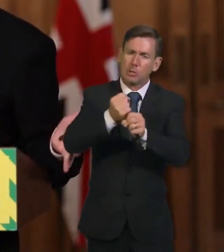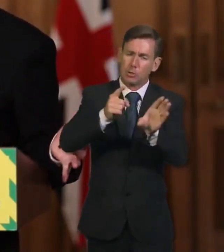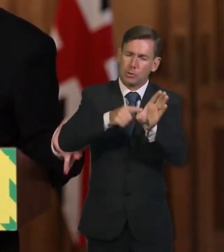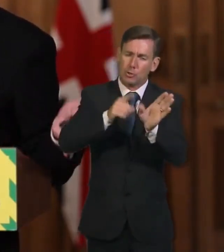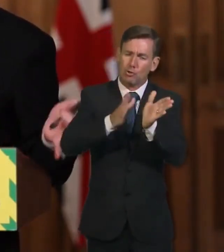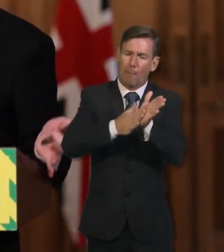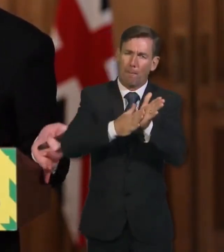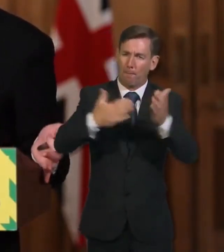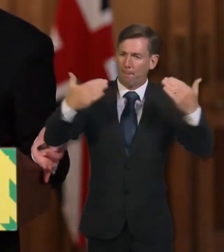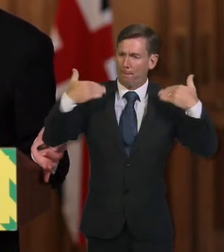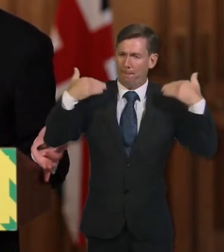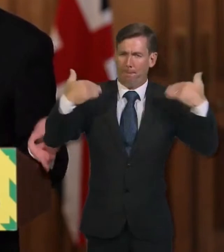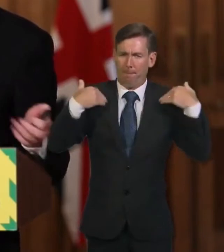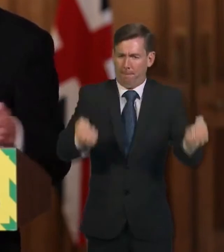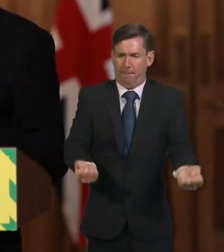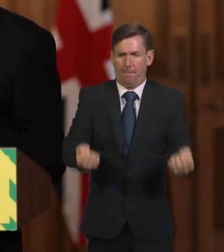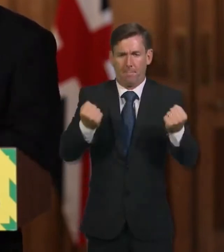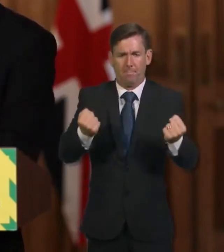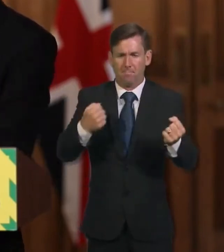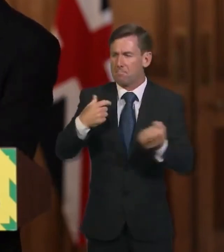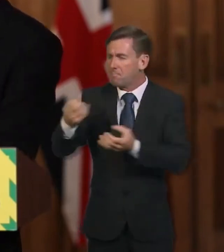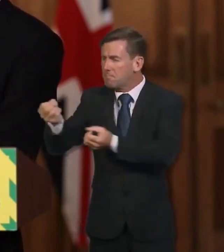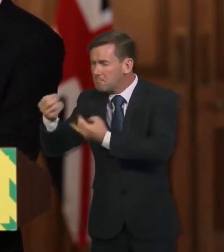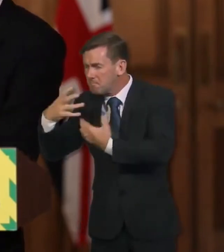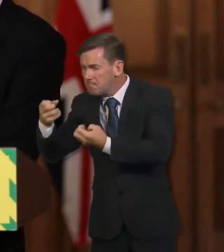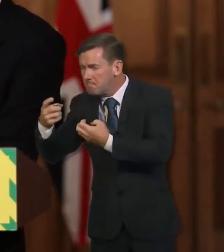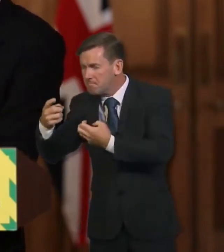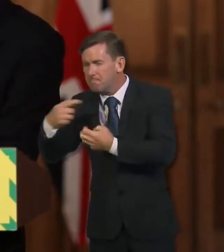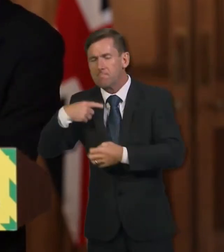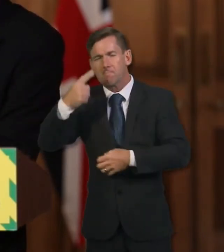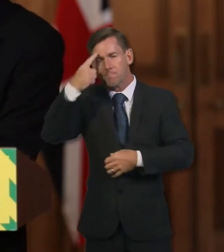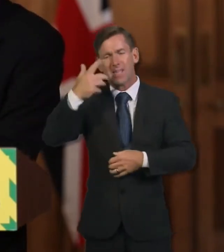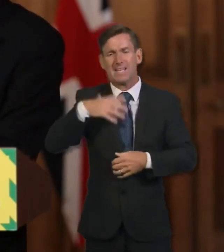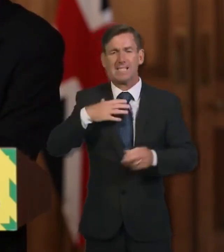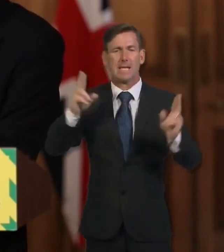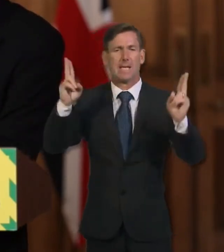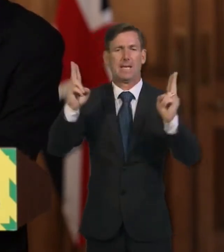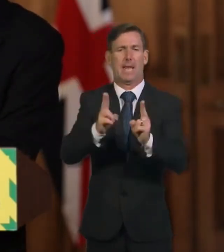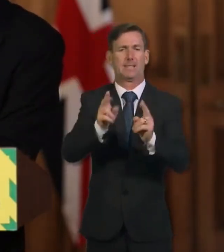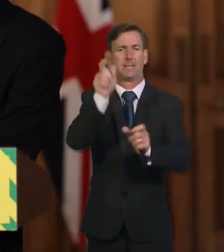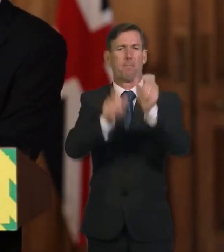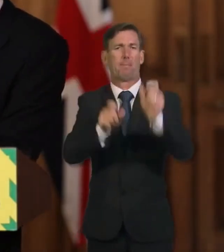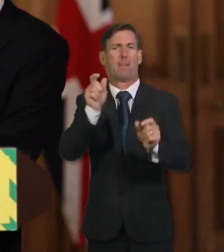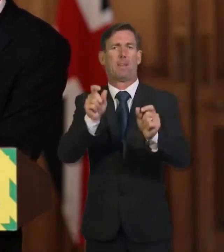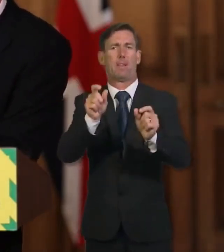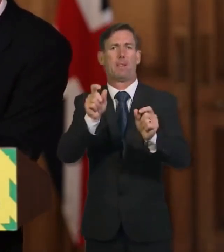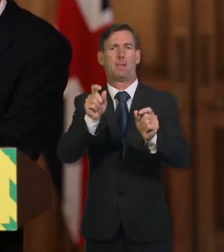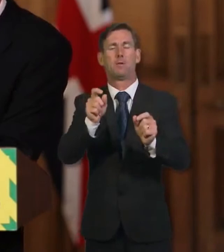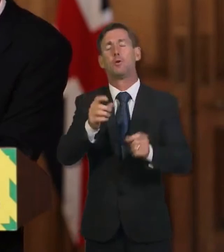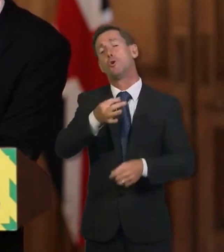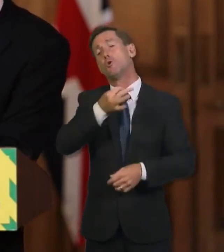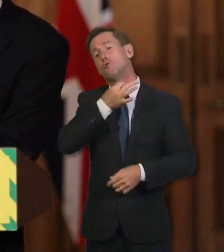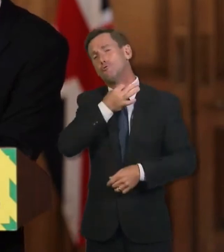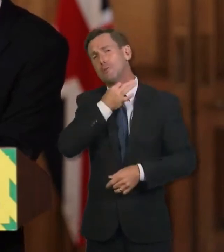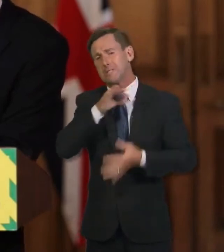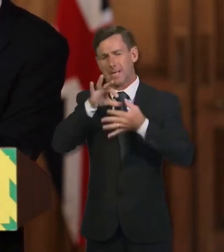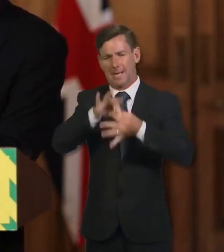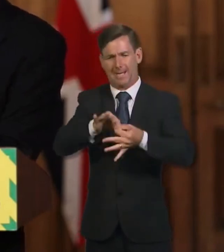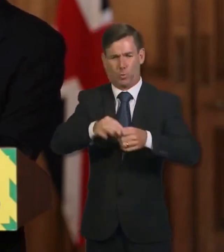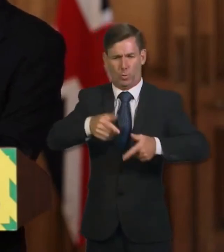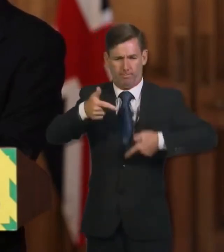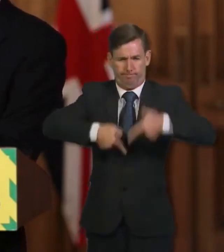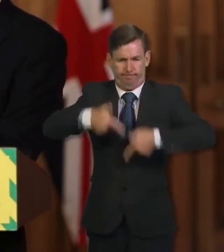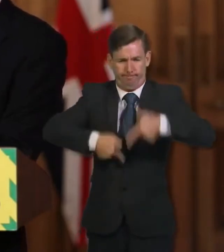reduce class sizes. There's a particular transmission risks around the equipment, so making sure that equipment is cleaned